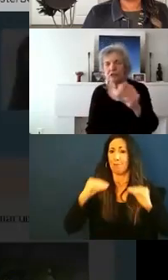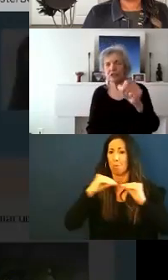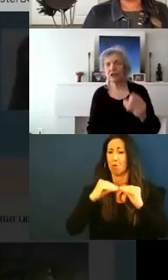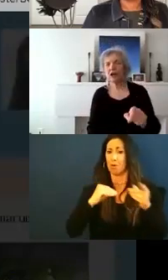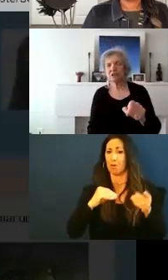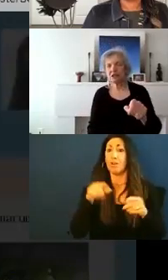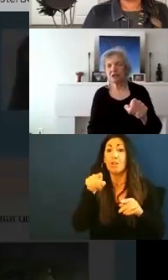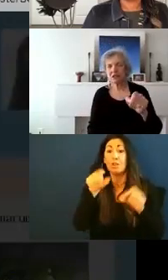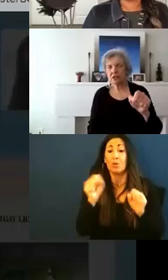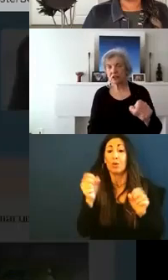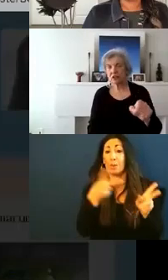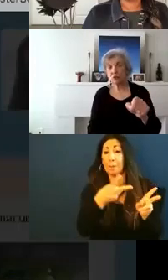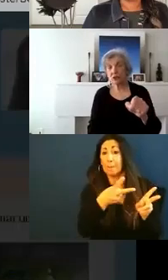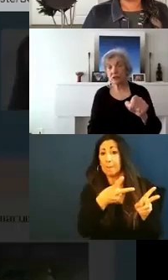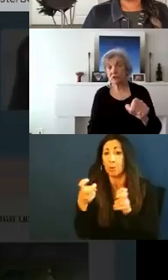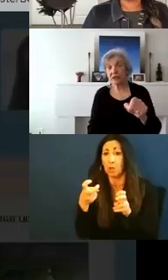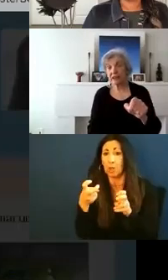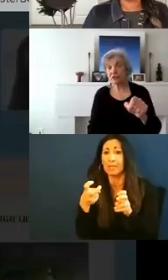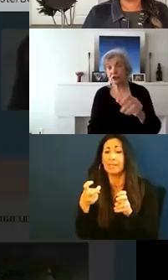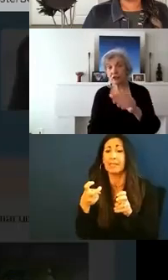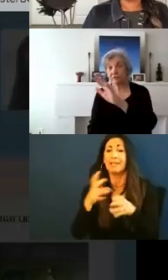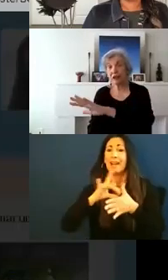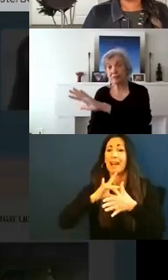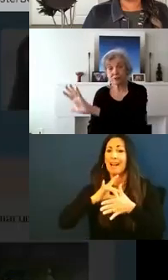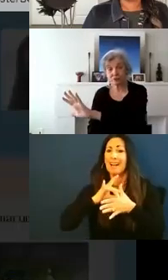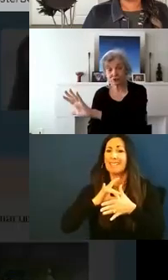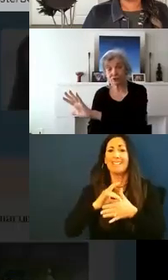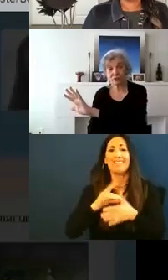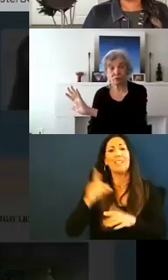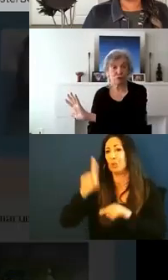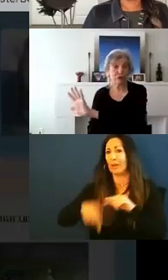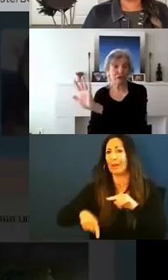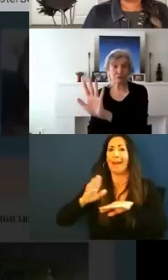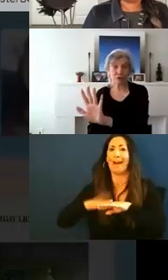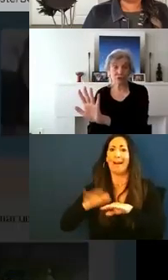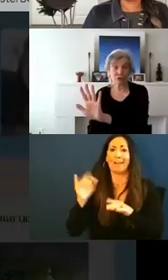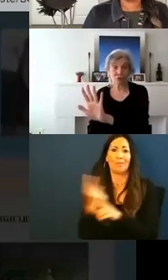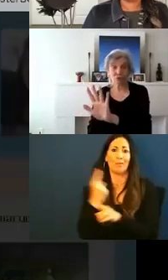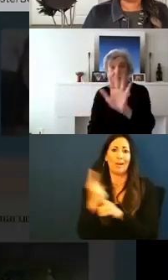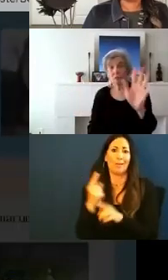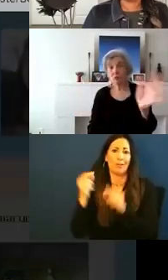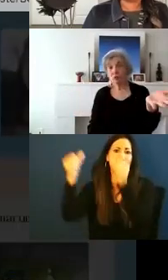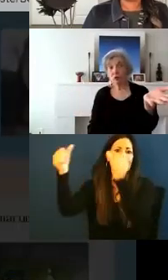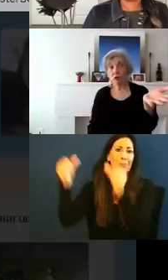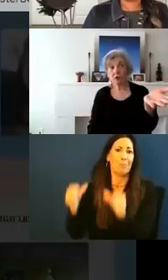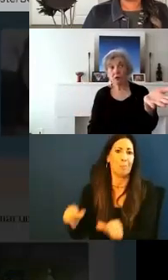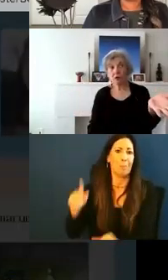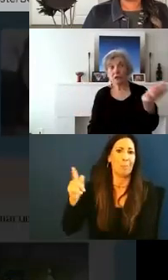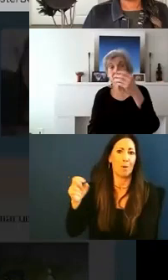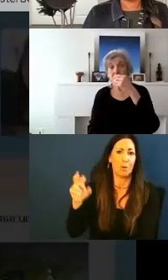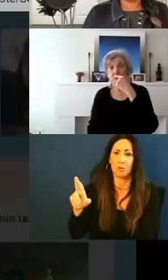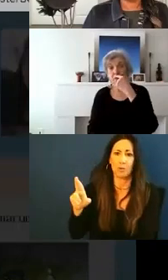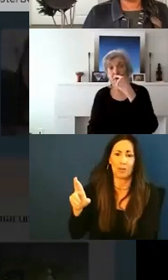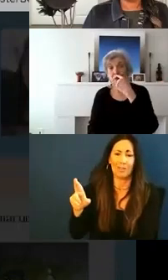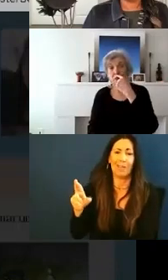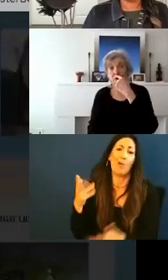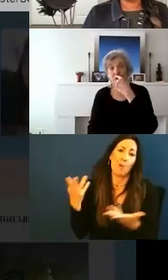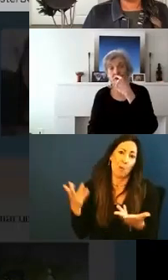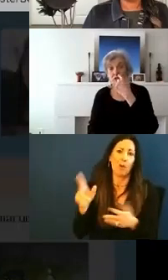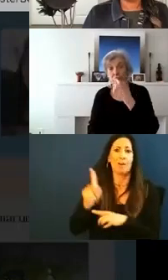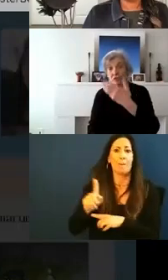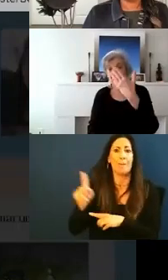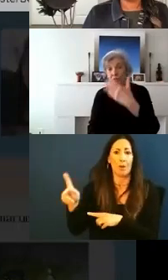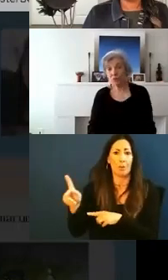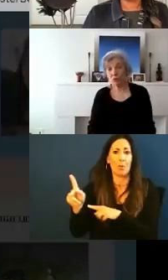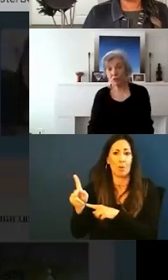pull in content in a way you can't on a flat poster if it were really a poster board, or even with a PowerPoint